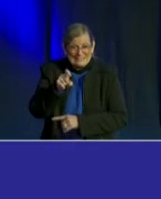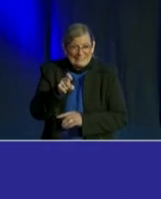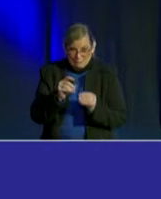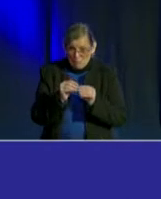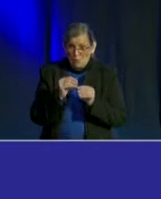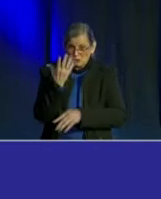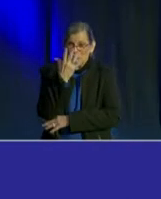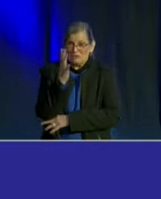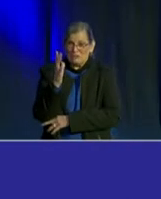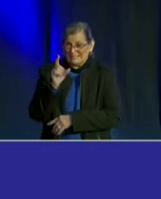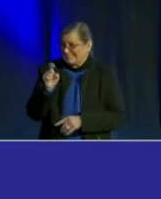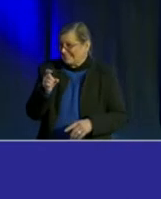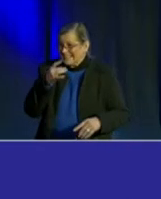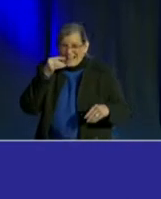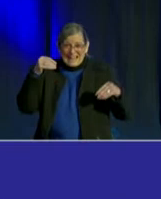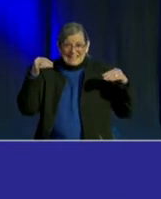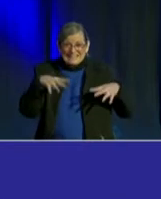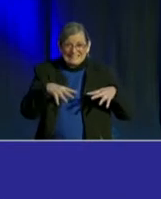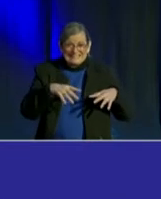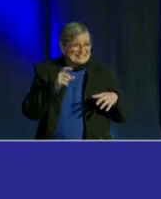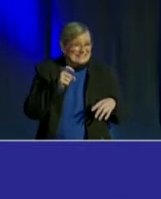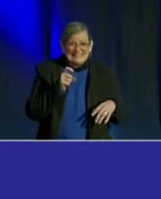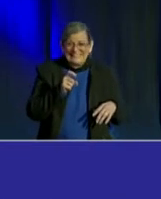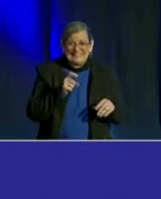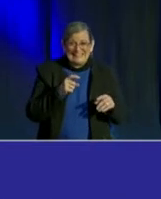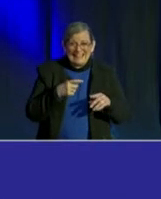lighting. He needs intersections and